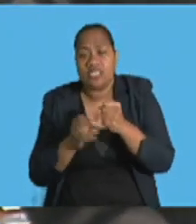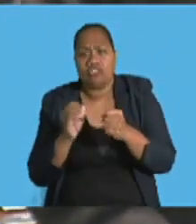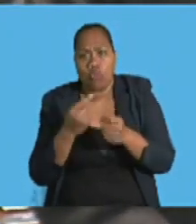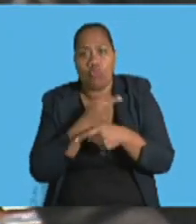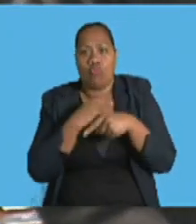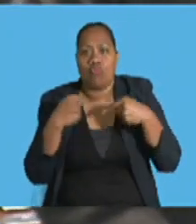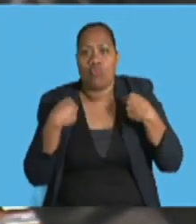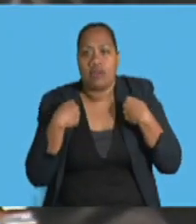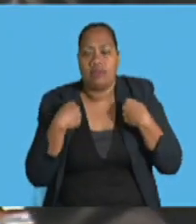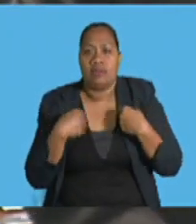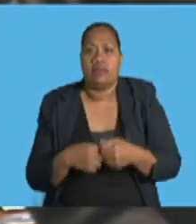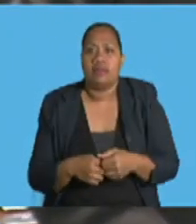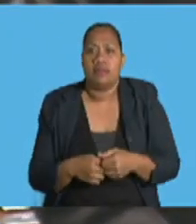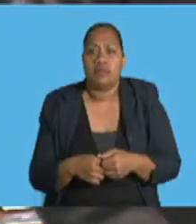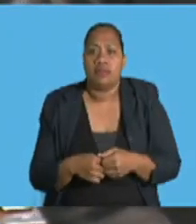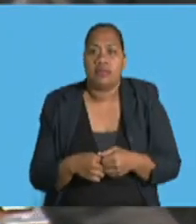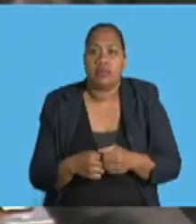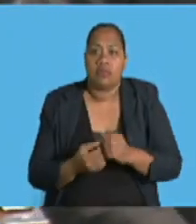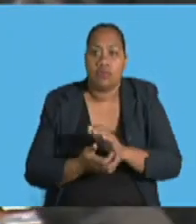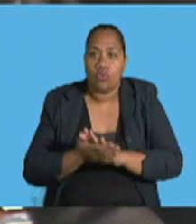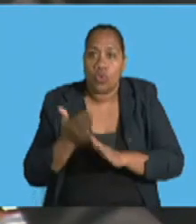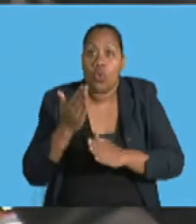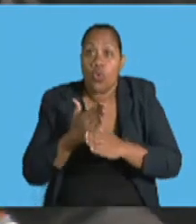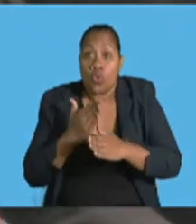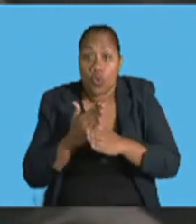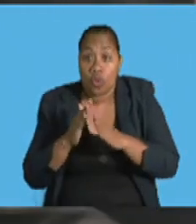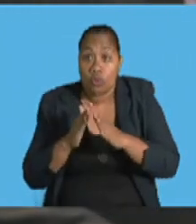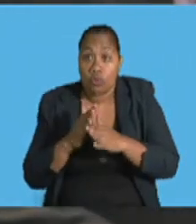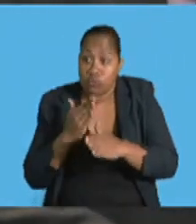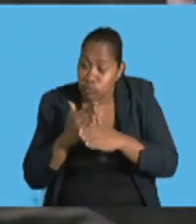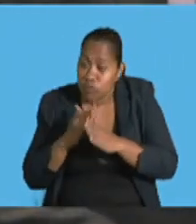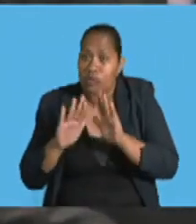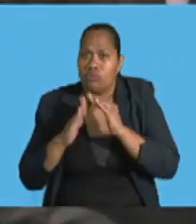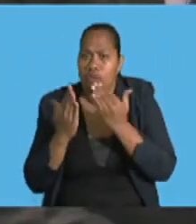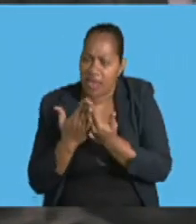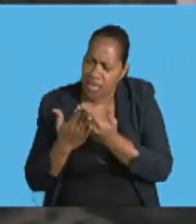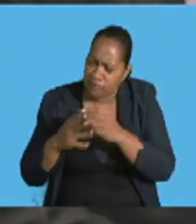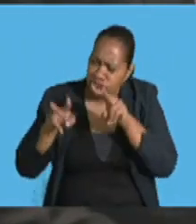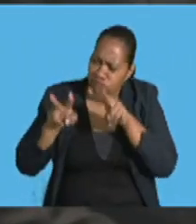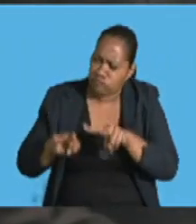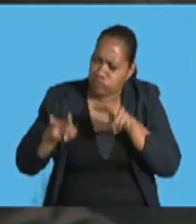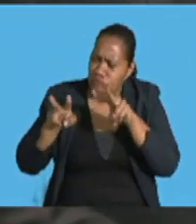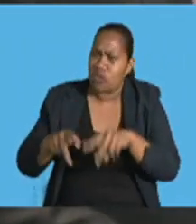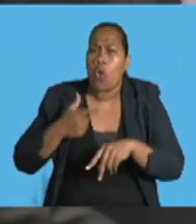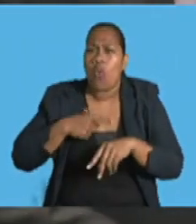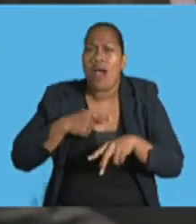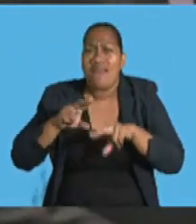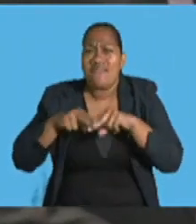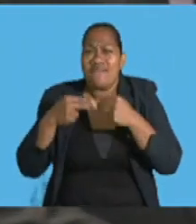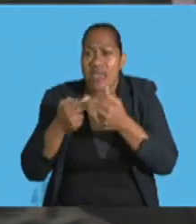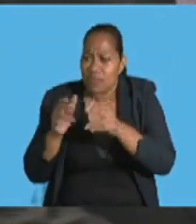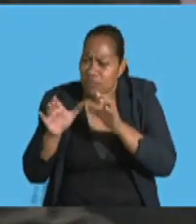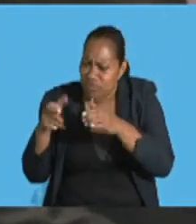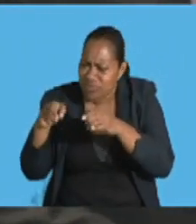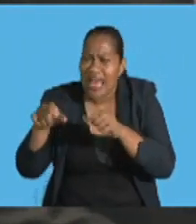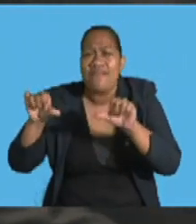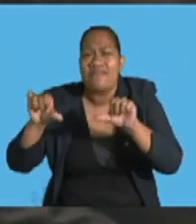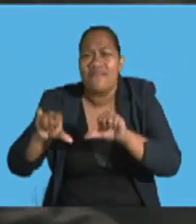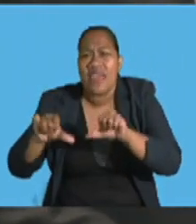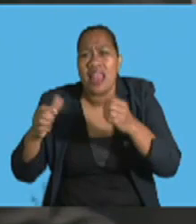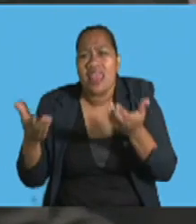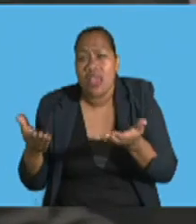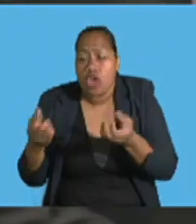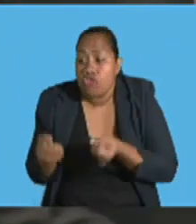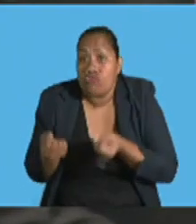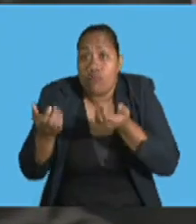we go work together to examine why the family institution is failing in providing